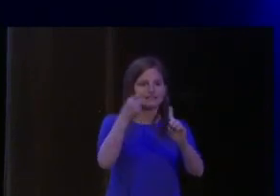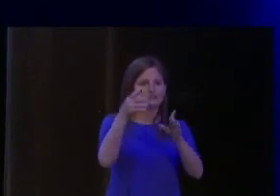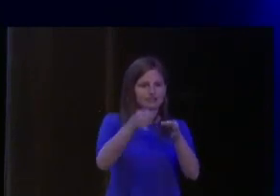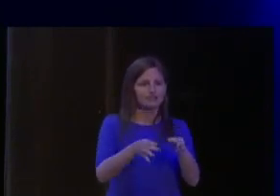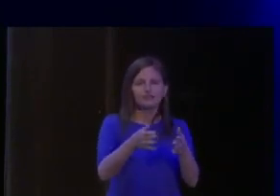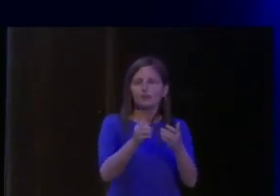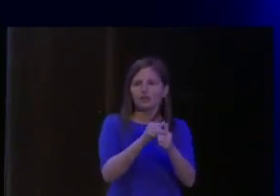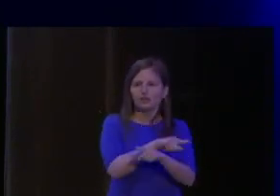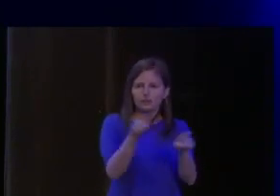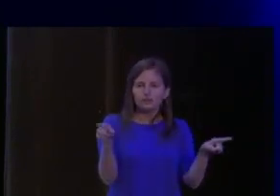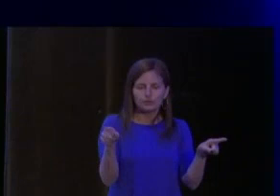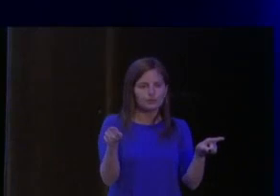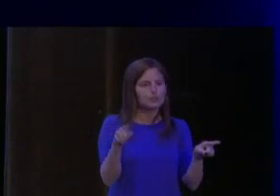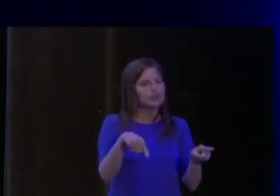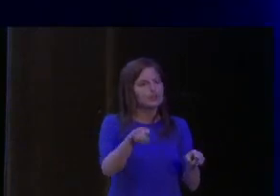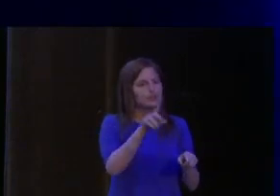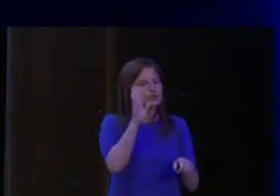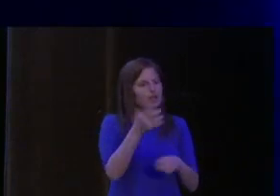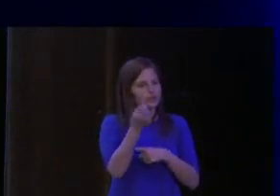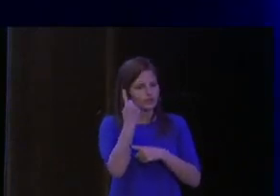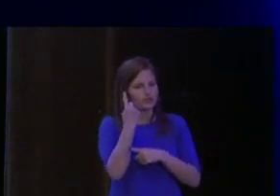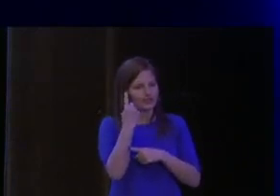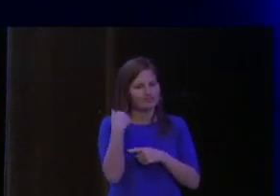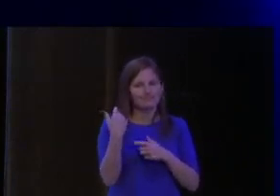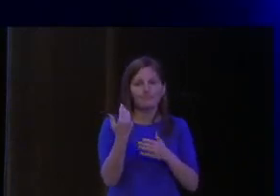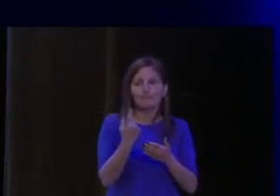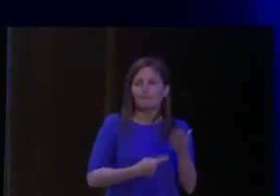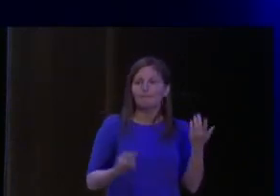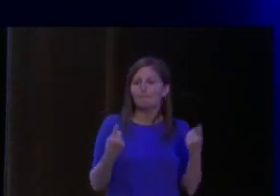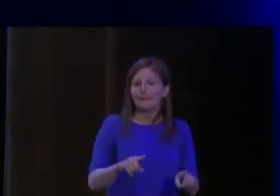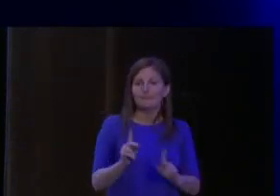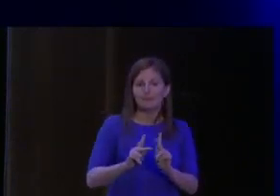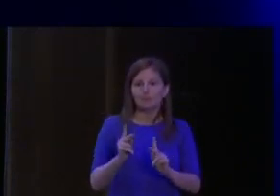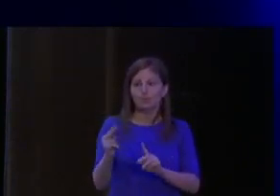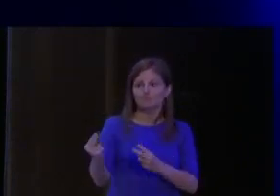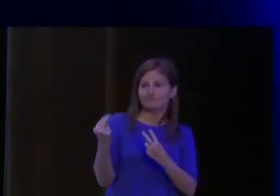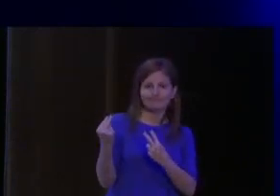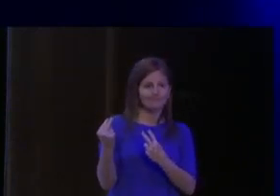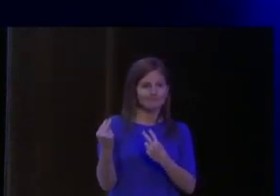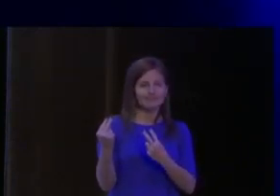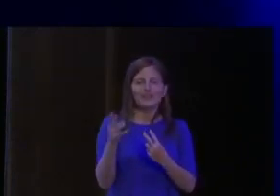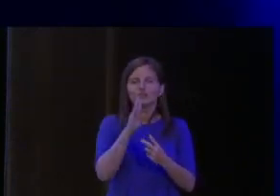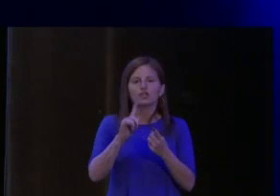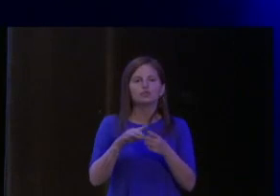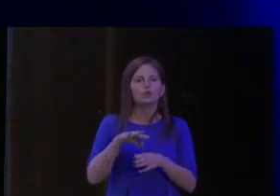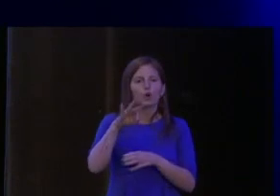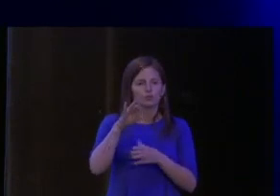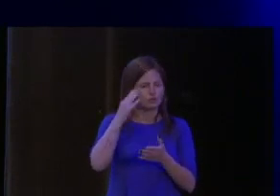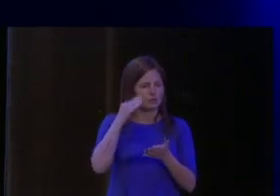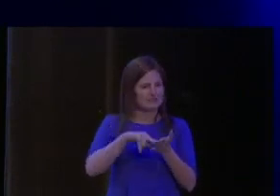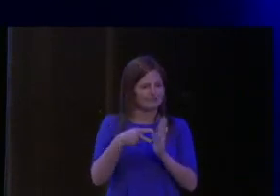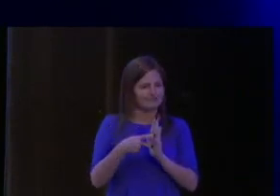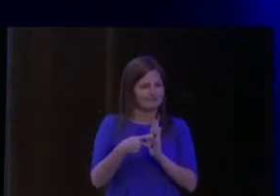you. And then you'll begin to understand that when people see you, they might be talking to ghosts. You know what that